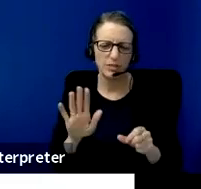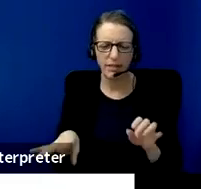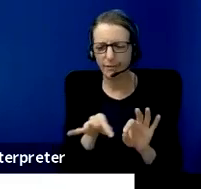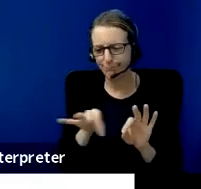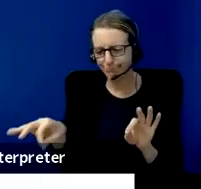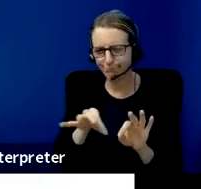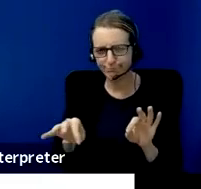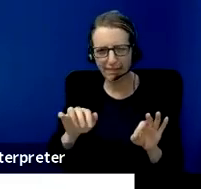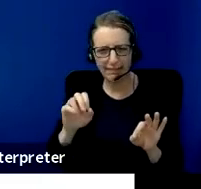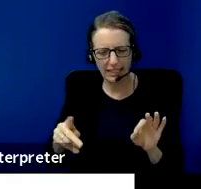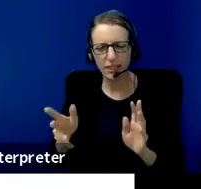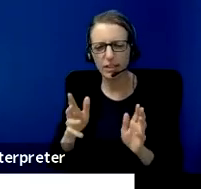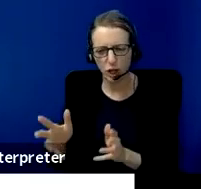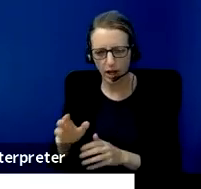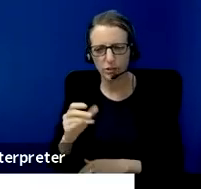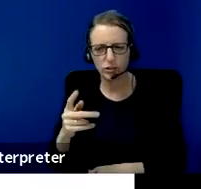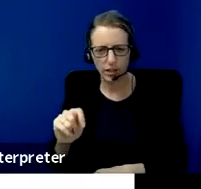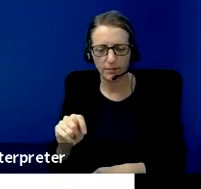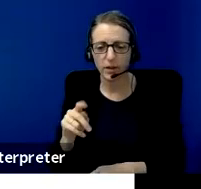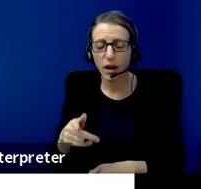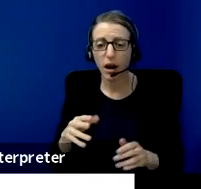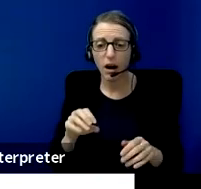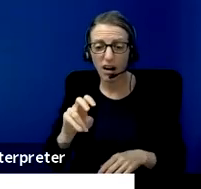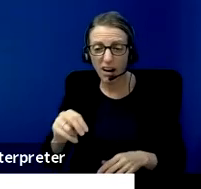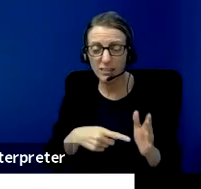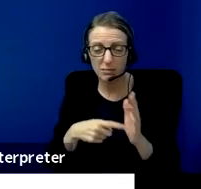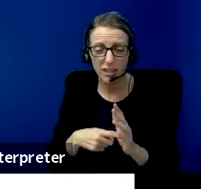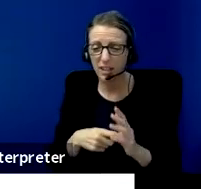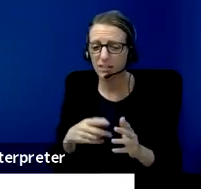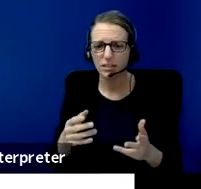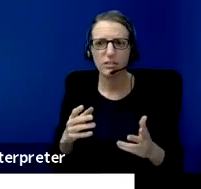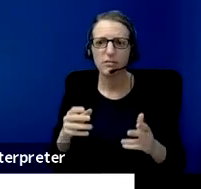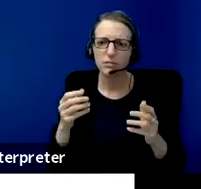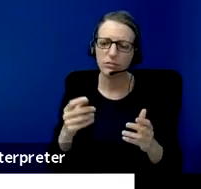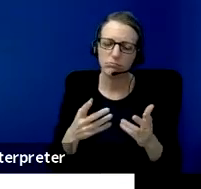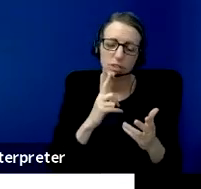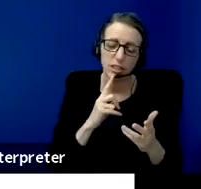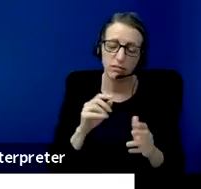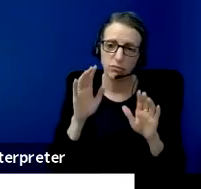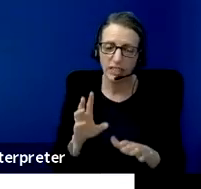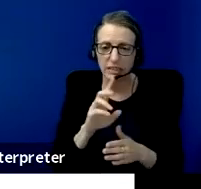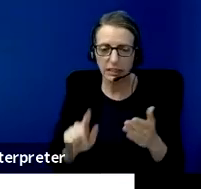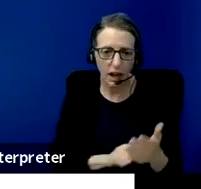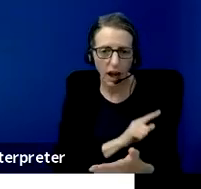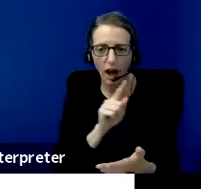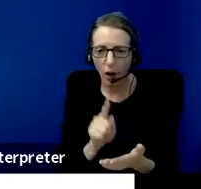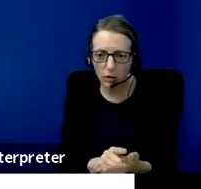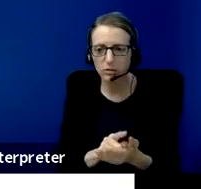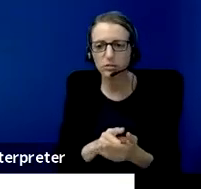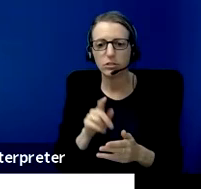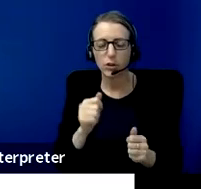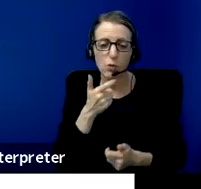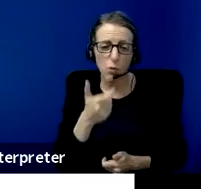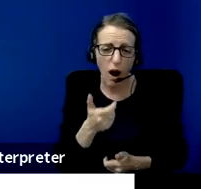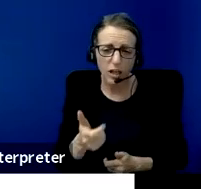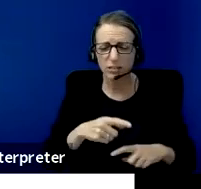The on-demand courses allow you to cover much more material in a 6-hour time span where you can pause,